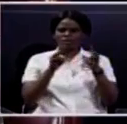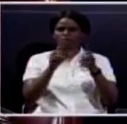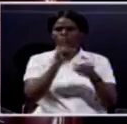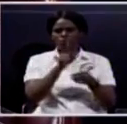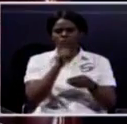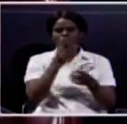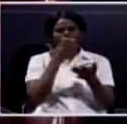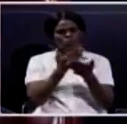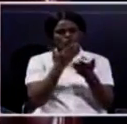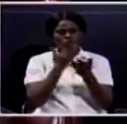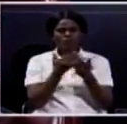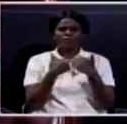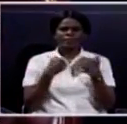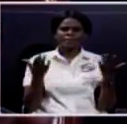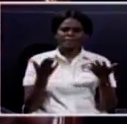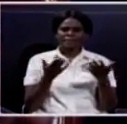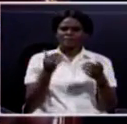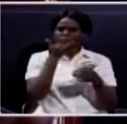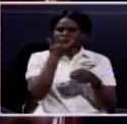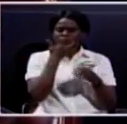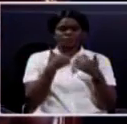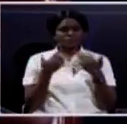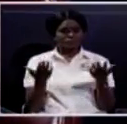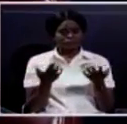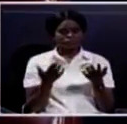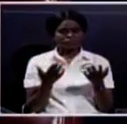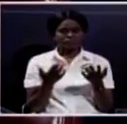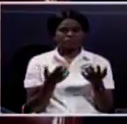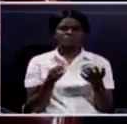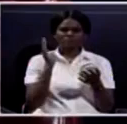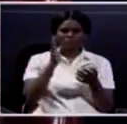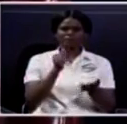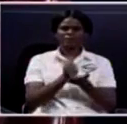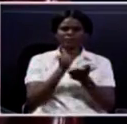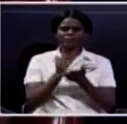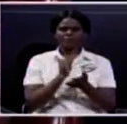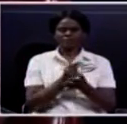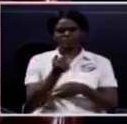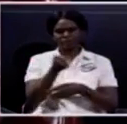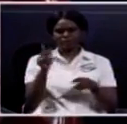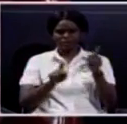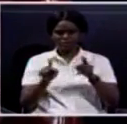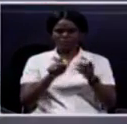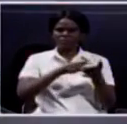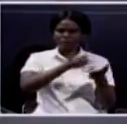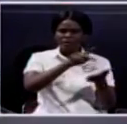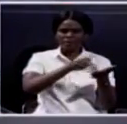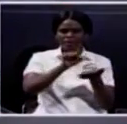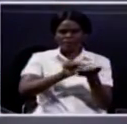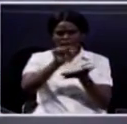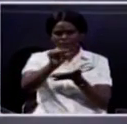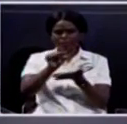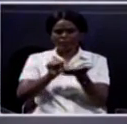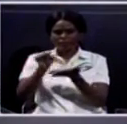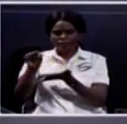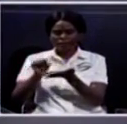There's nothing strange about it. That is paying in kind. And others are going to pay in installments. If the cost